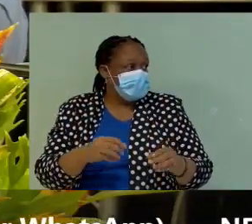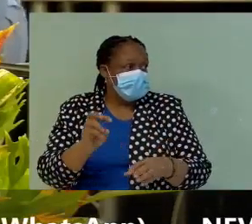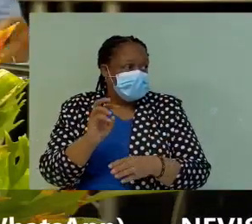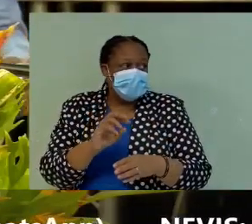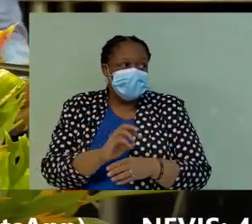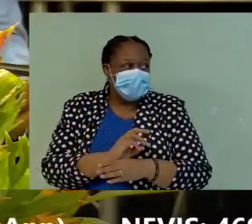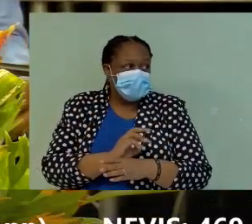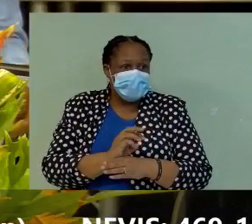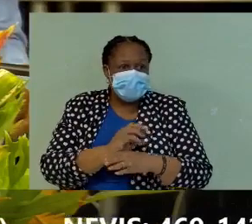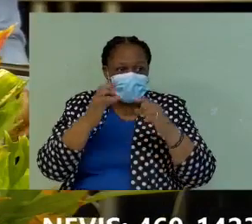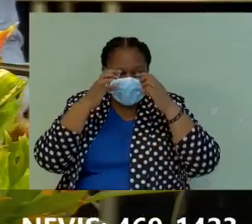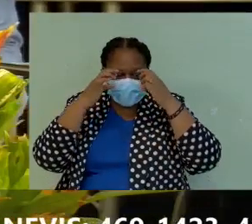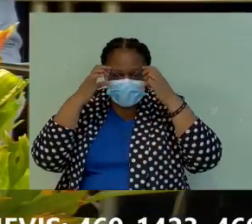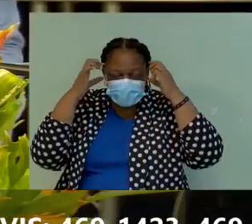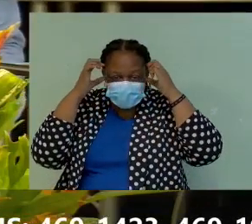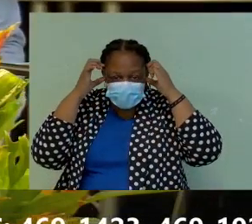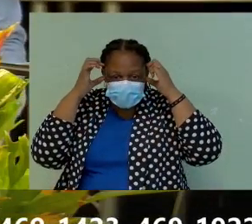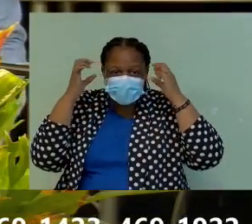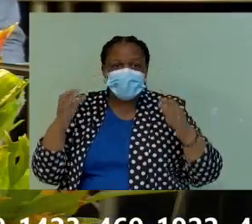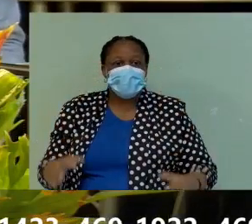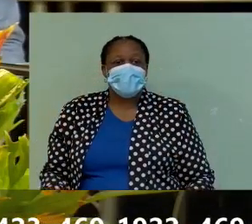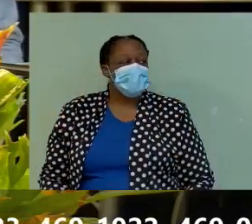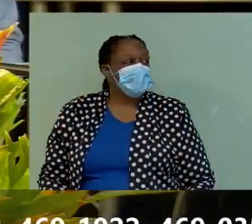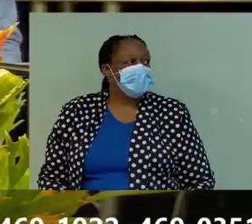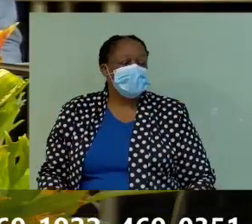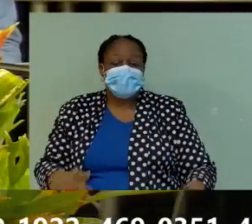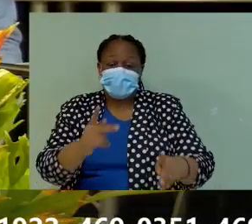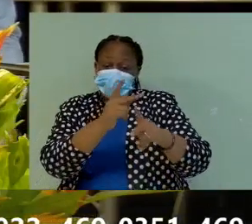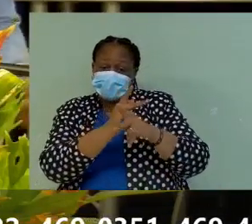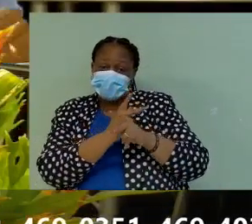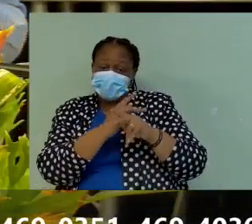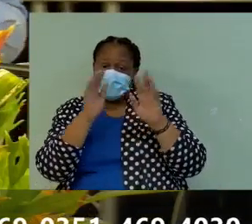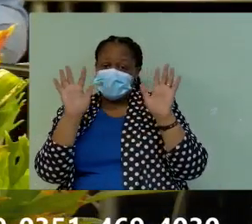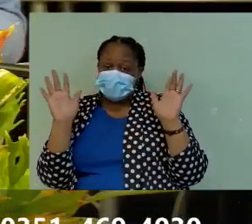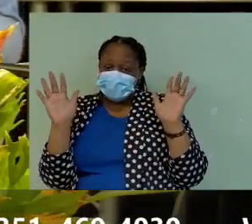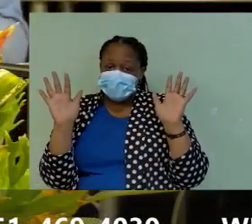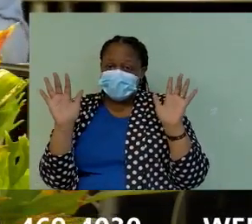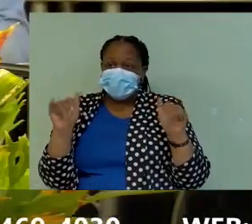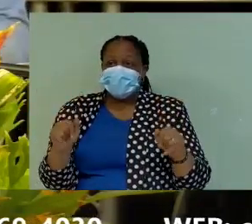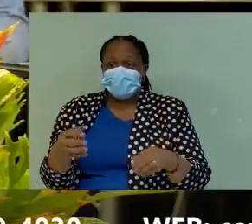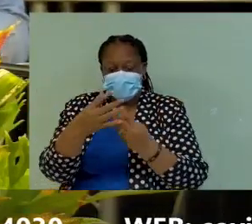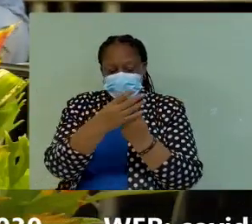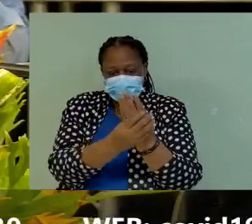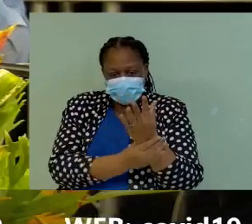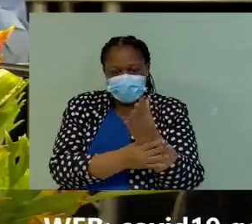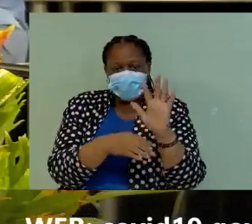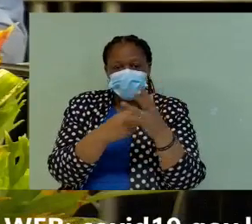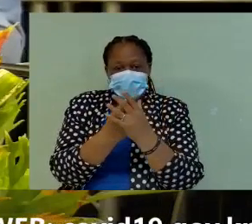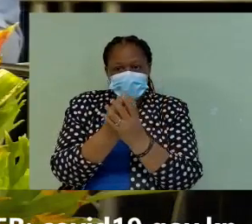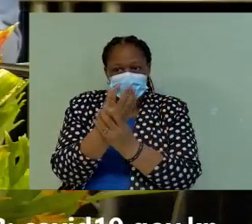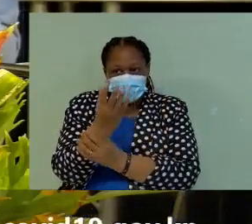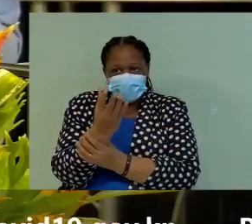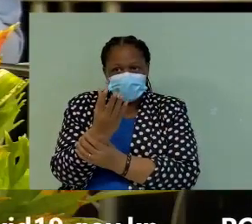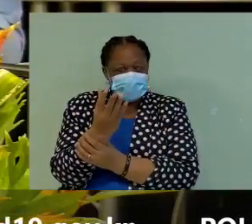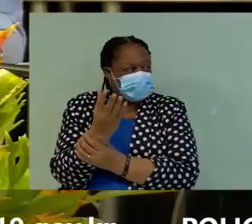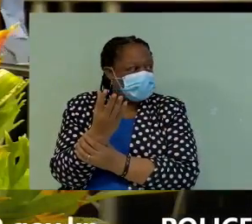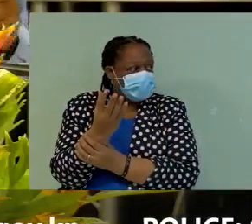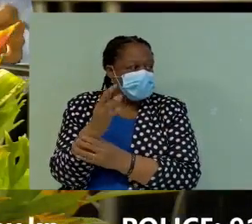your goggles. Protect your hands. Wear your gloves when